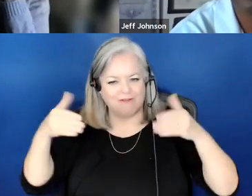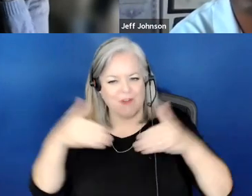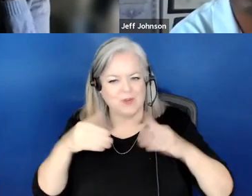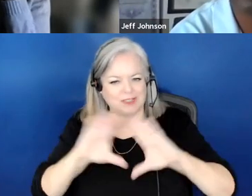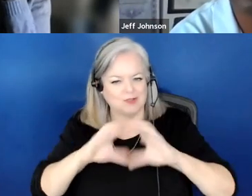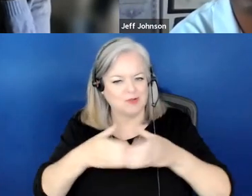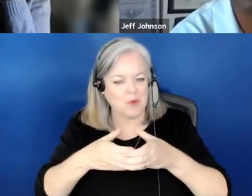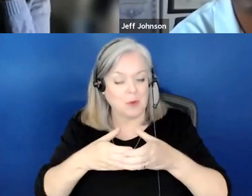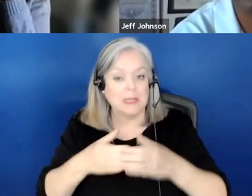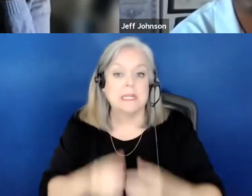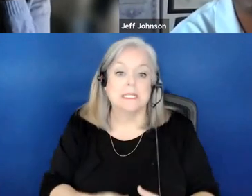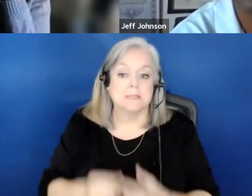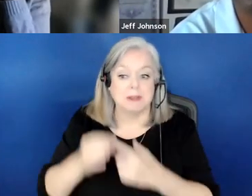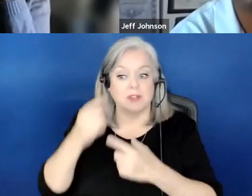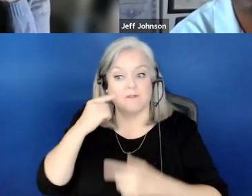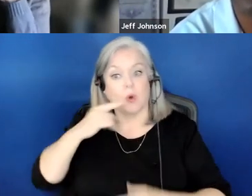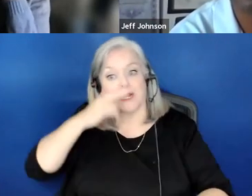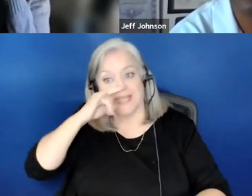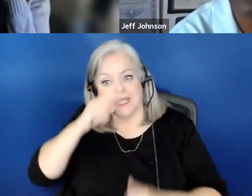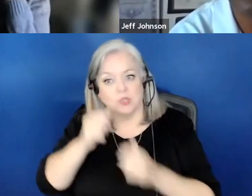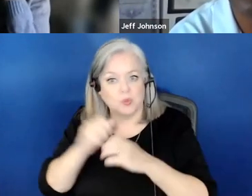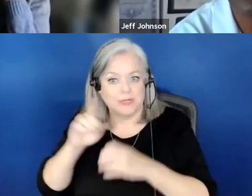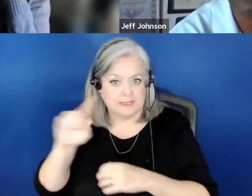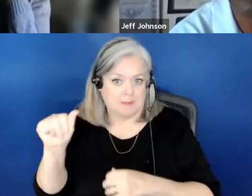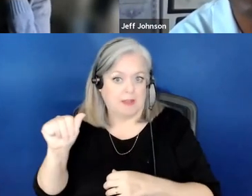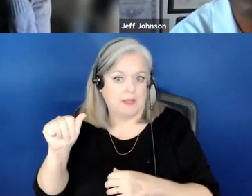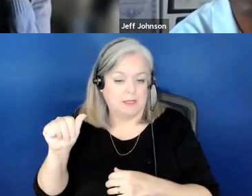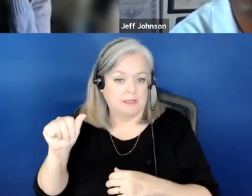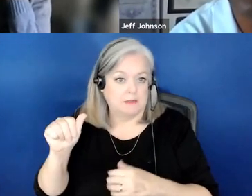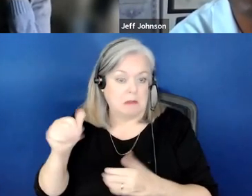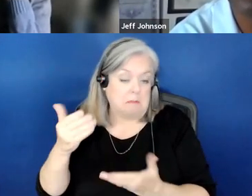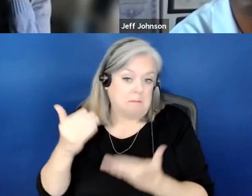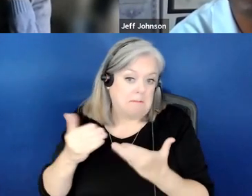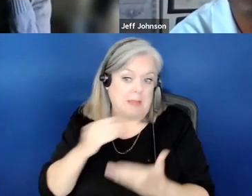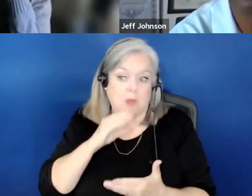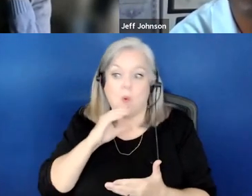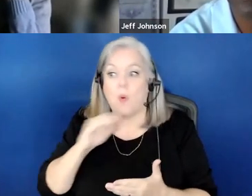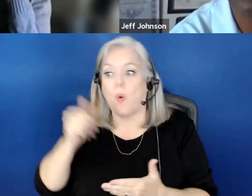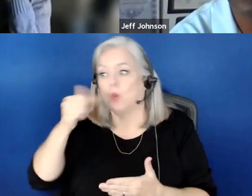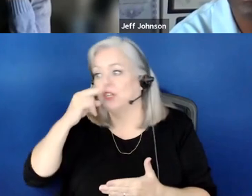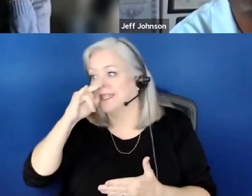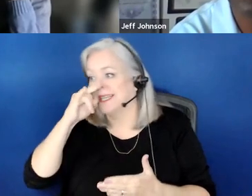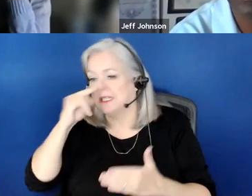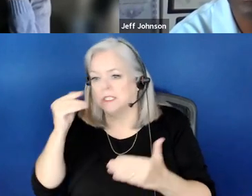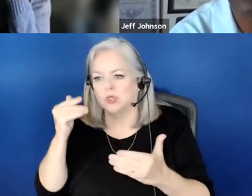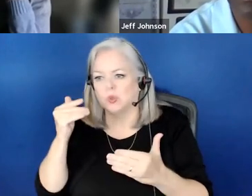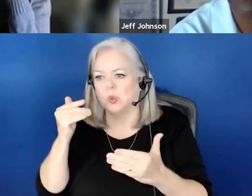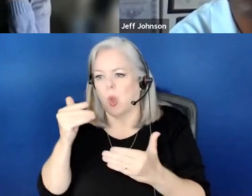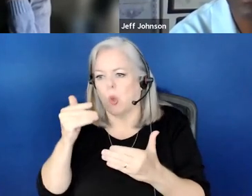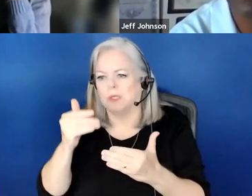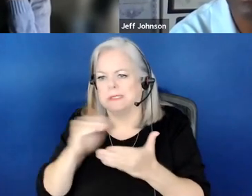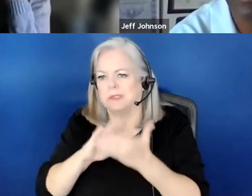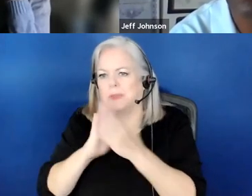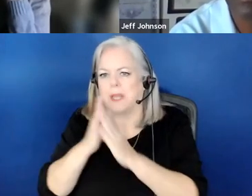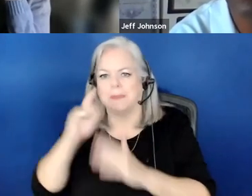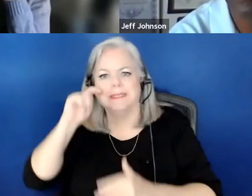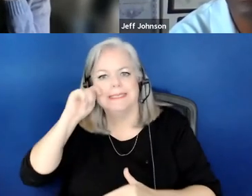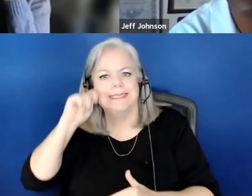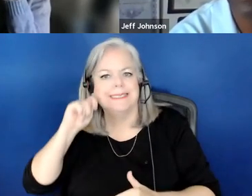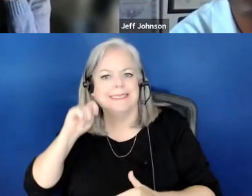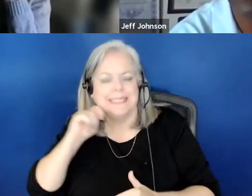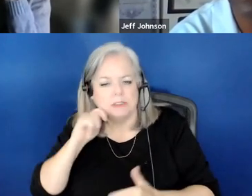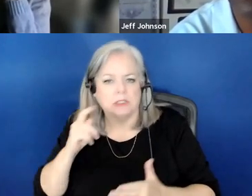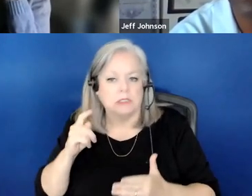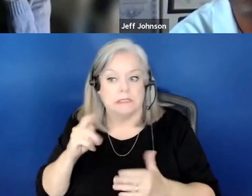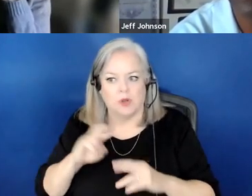kids with disabilities maybe older kids that are closer to teens getting ready